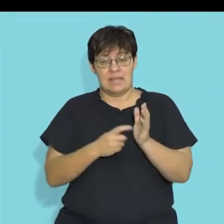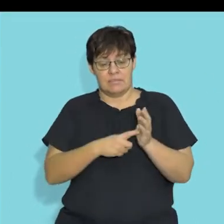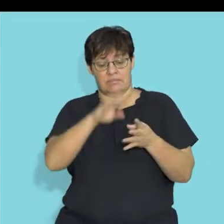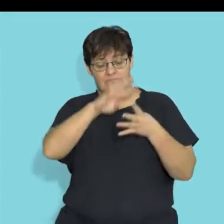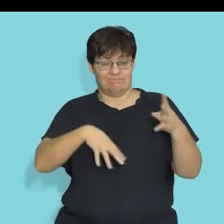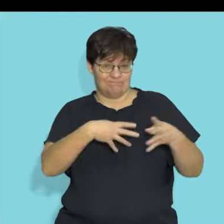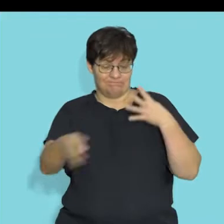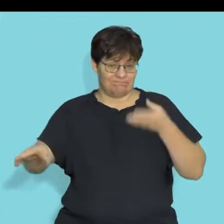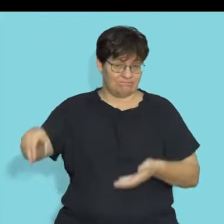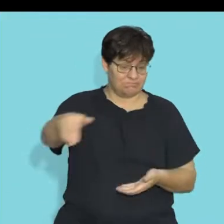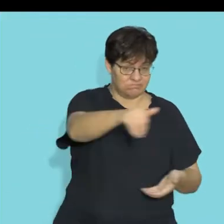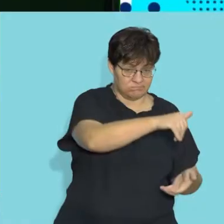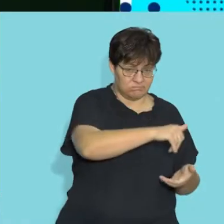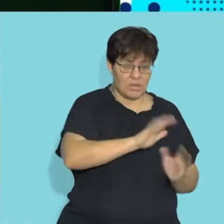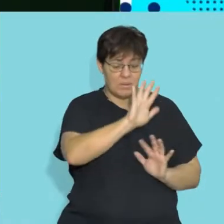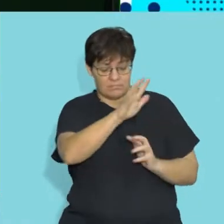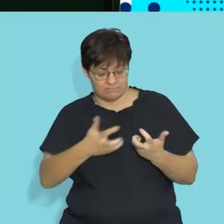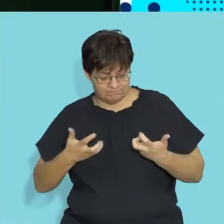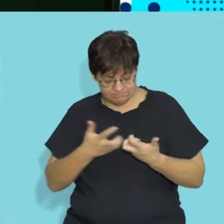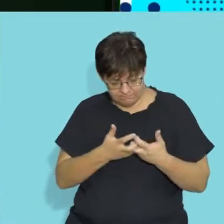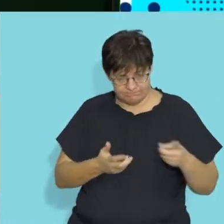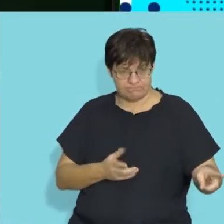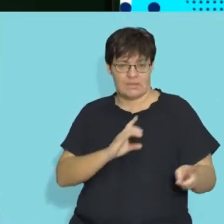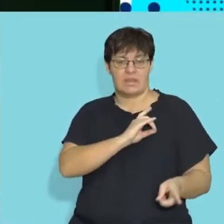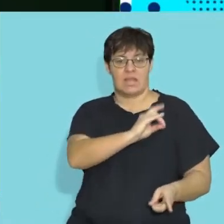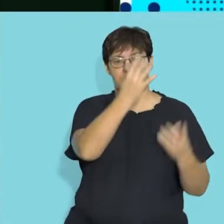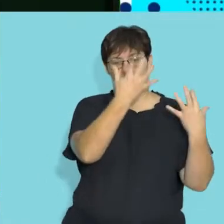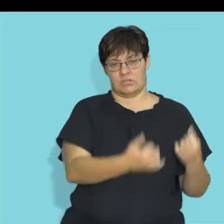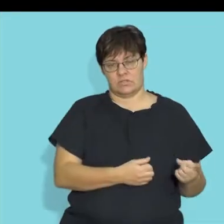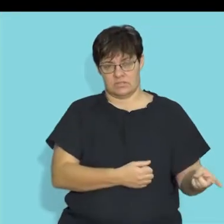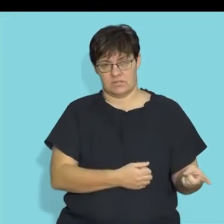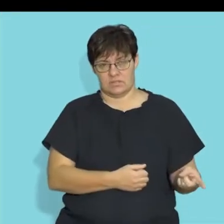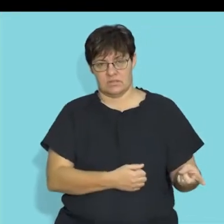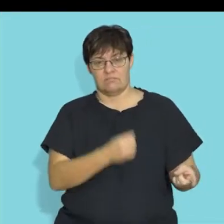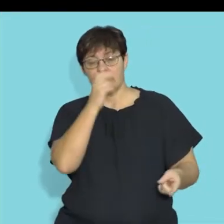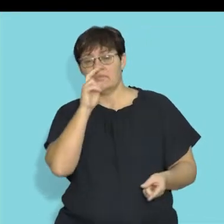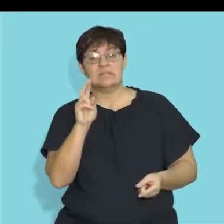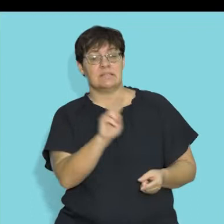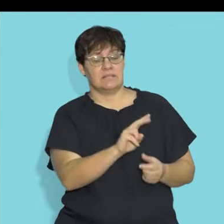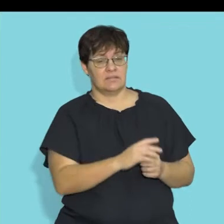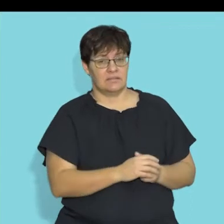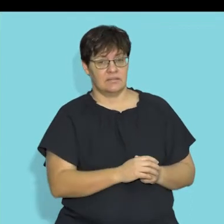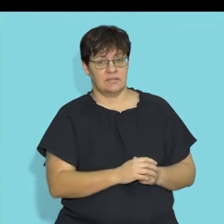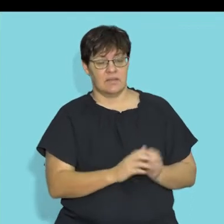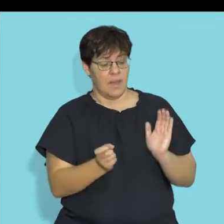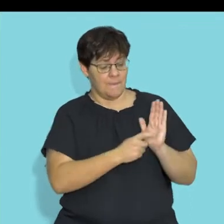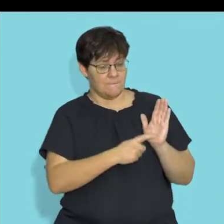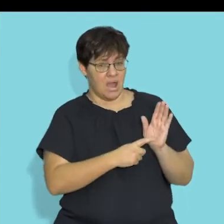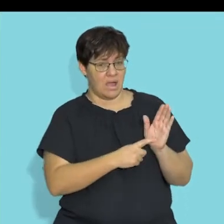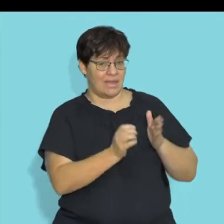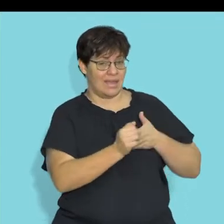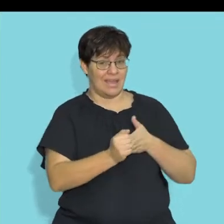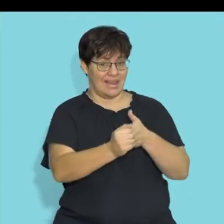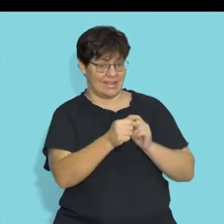debtors collection schedule is what is slotted in to your cash budget, and you will notice from